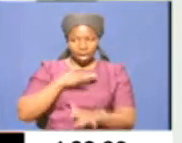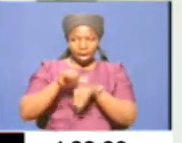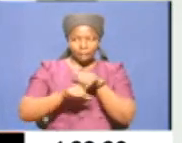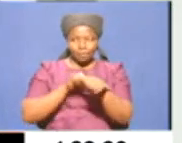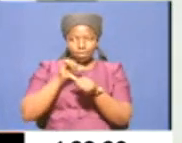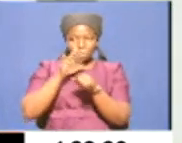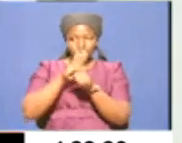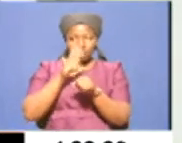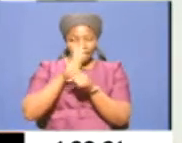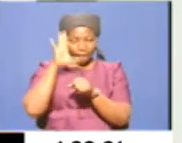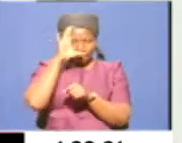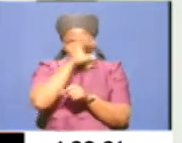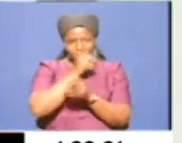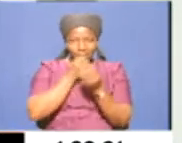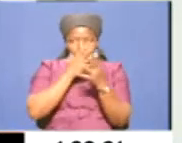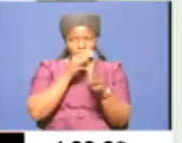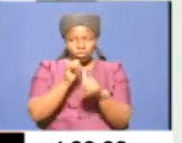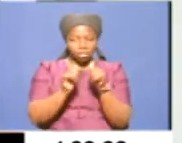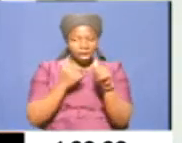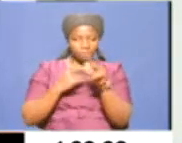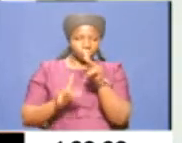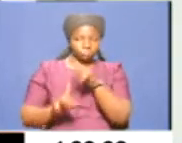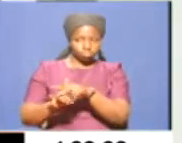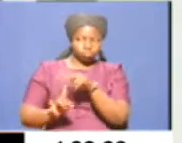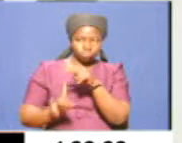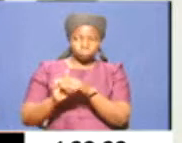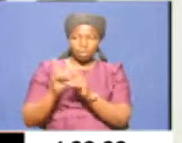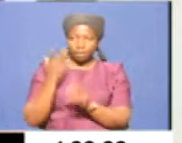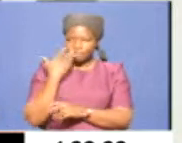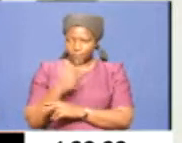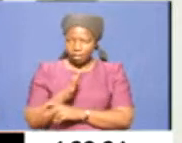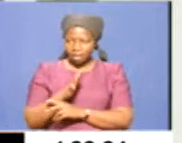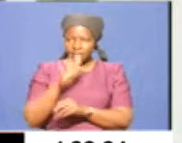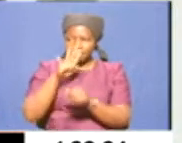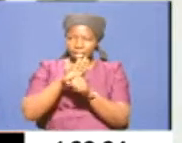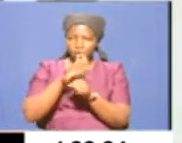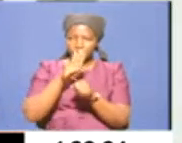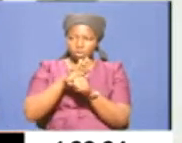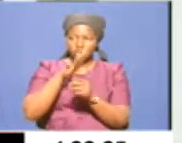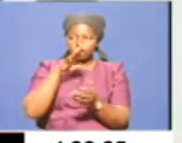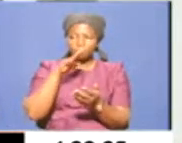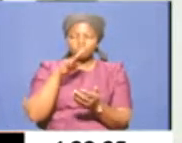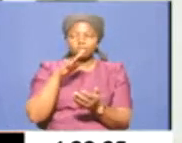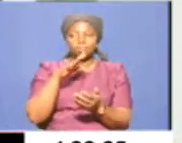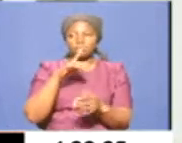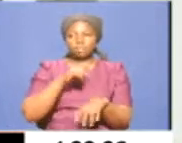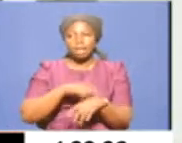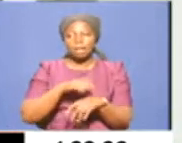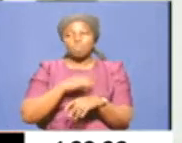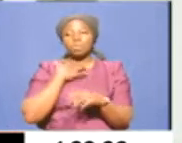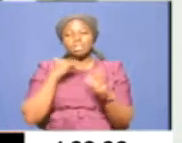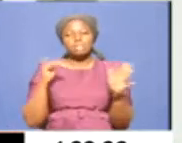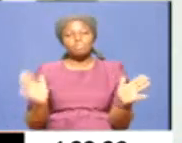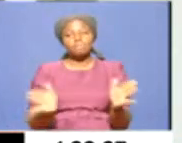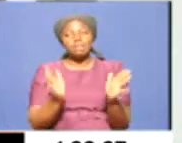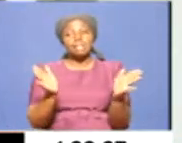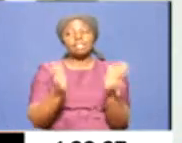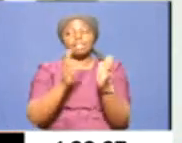misinformation which has emerged. And in some cases, we want to encourage members of the public that Lake